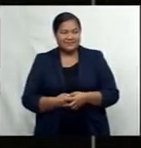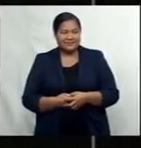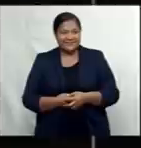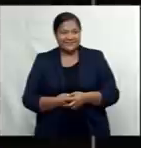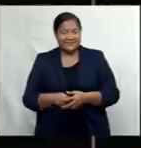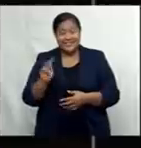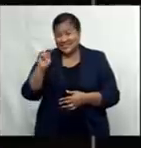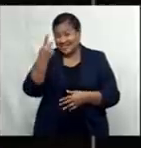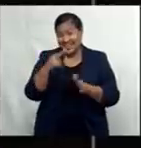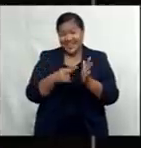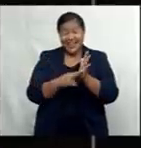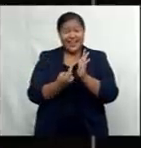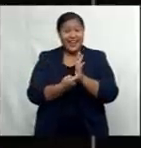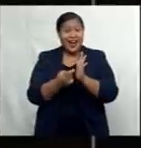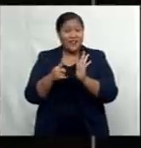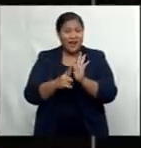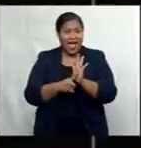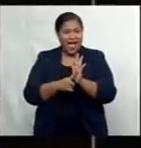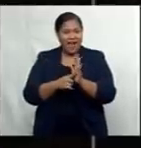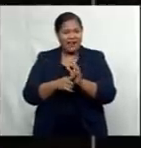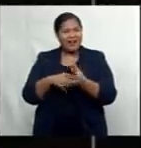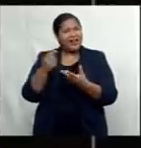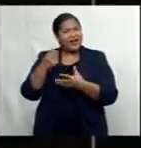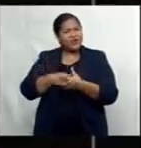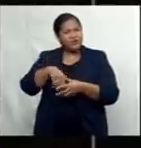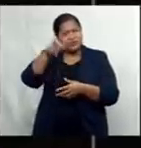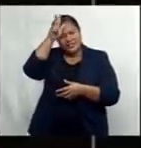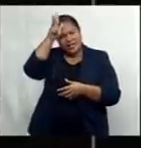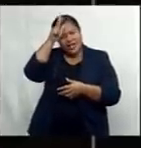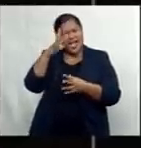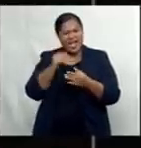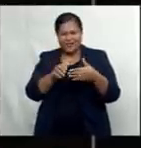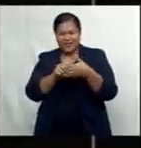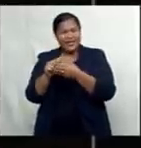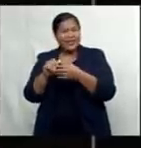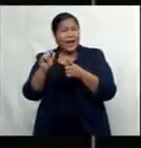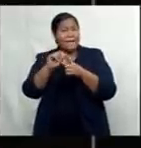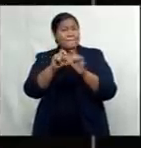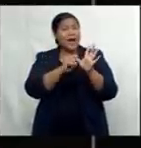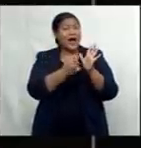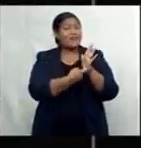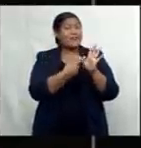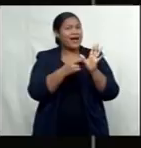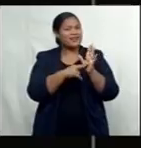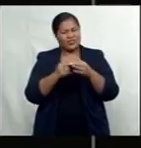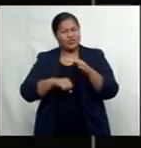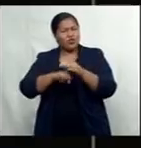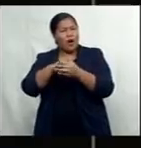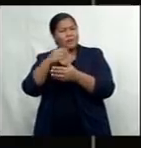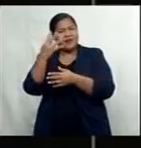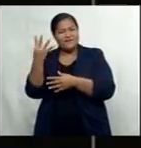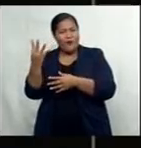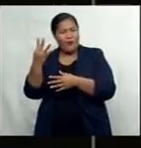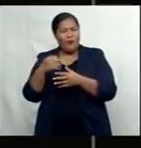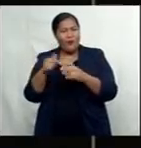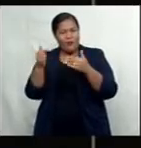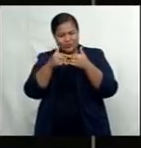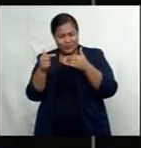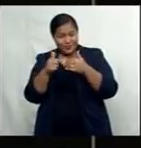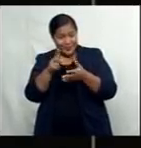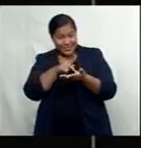second NRL match, the Roosters have leapfrogged Parramatta into the top 4 with a controversial late penalty